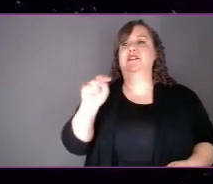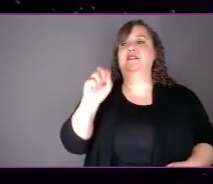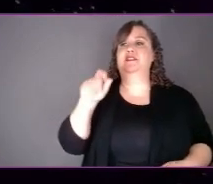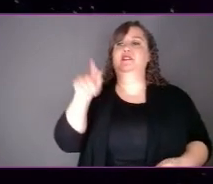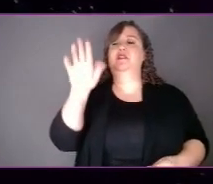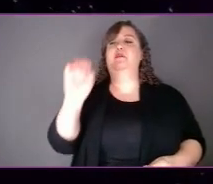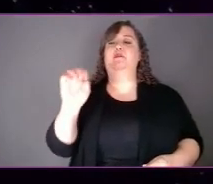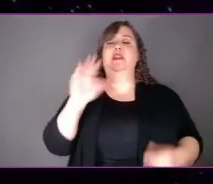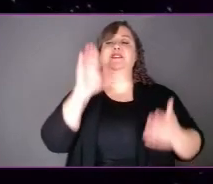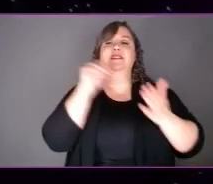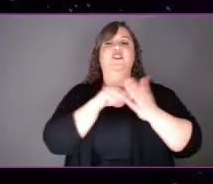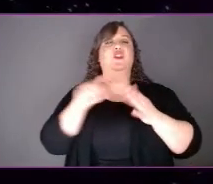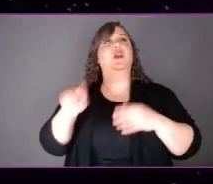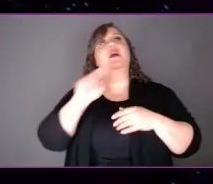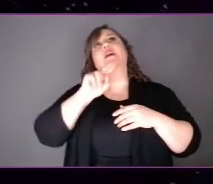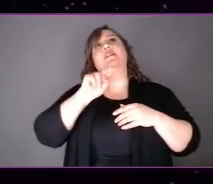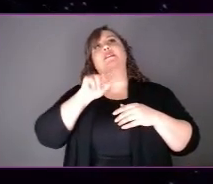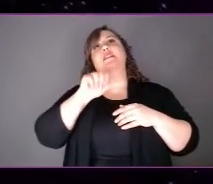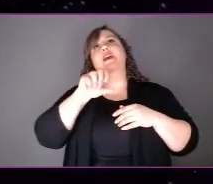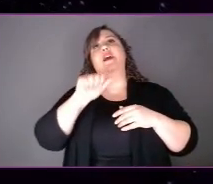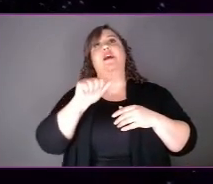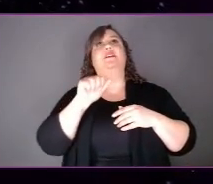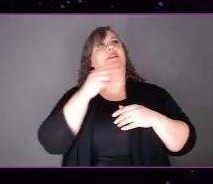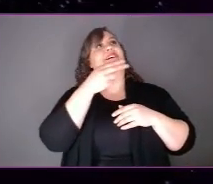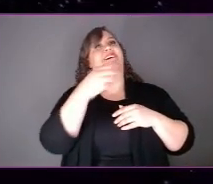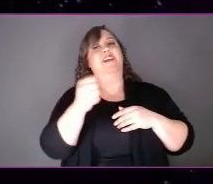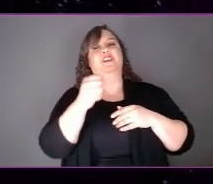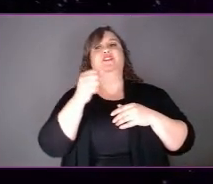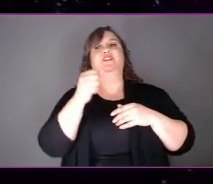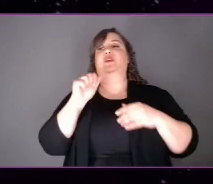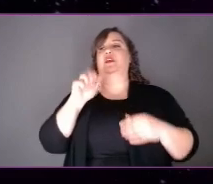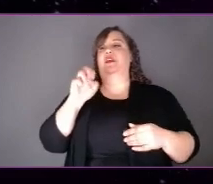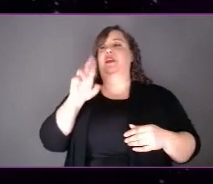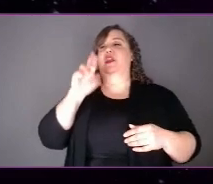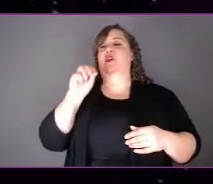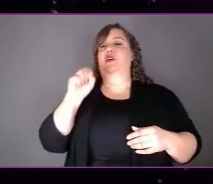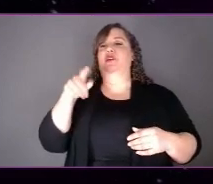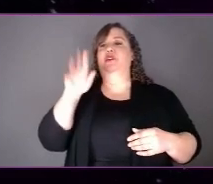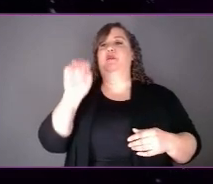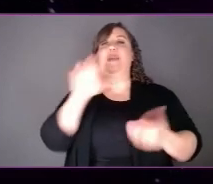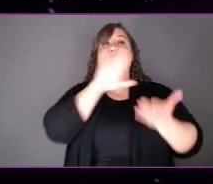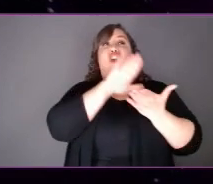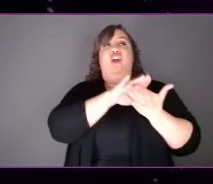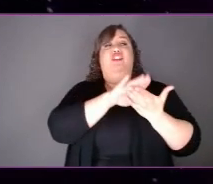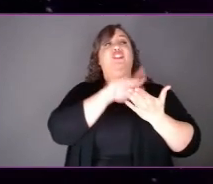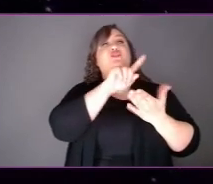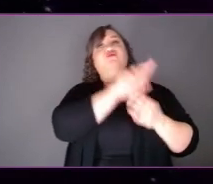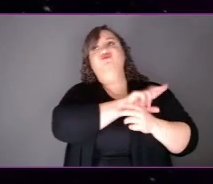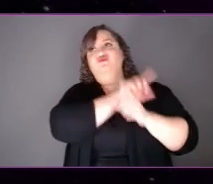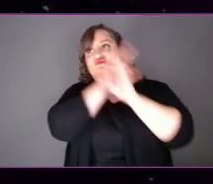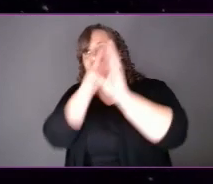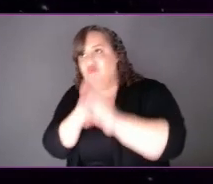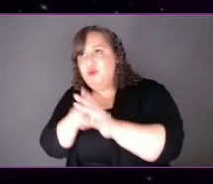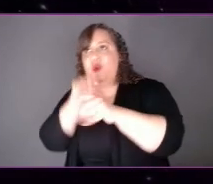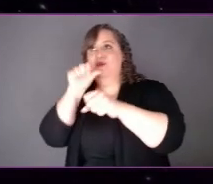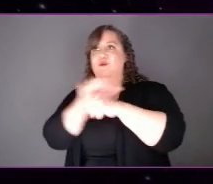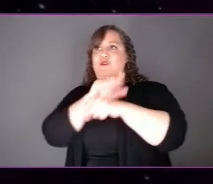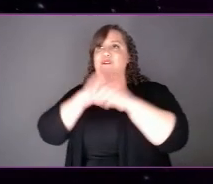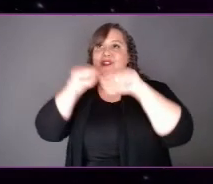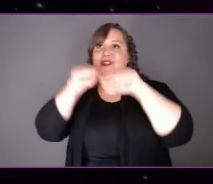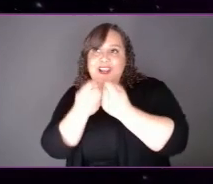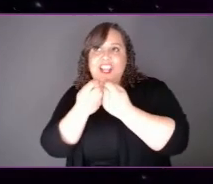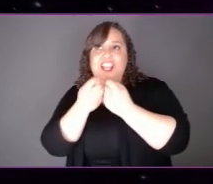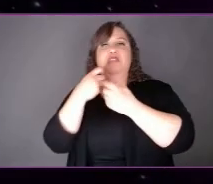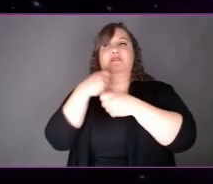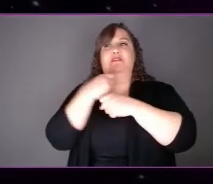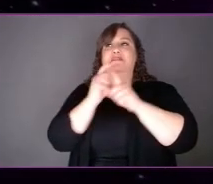where you get a chance to come to one of the NASA centers and work on a team and produce some different types of materials there.